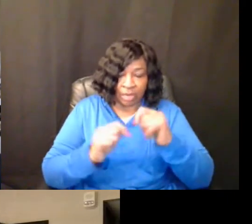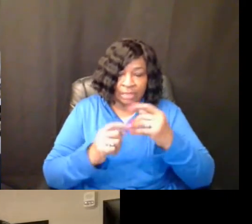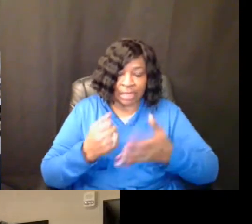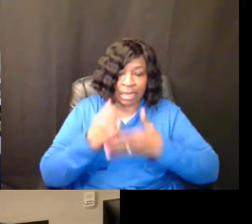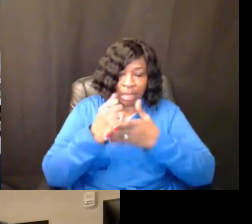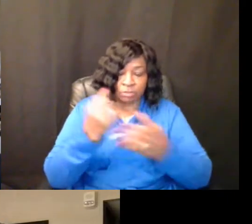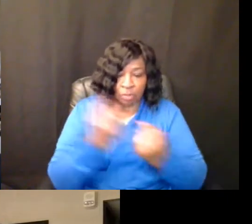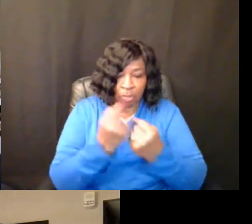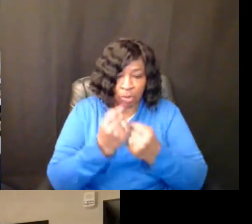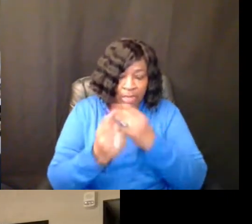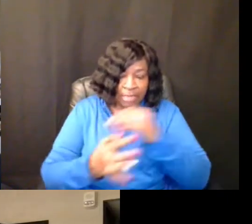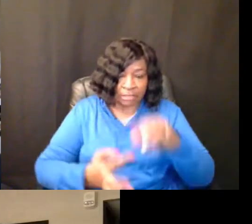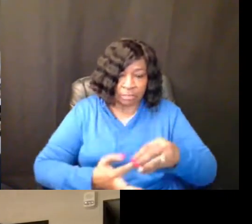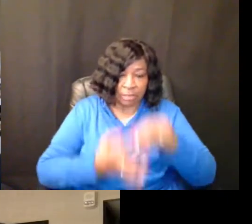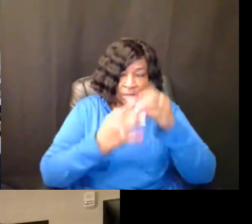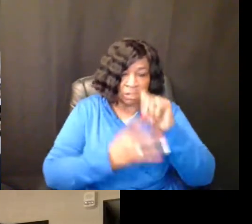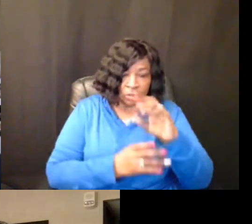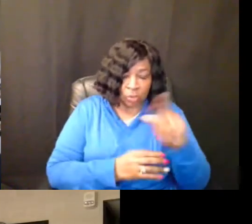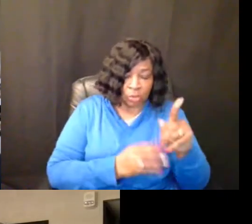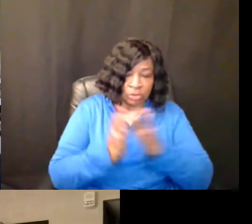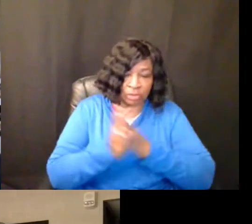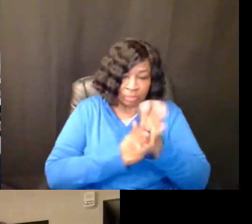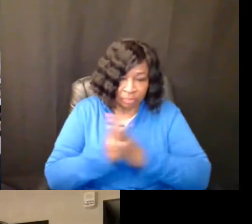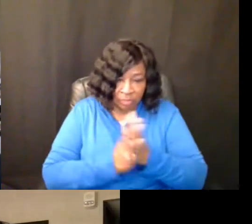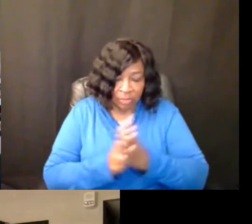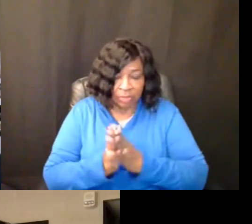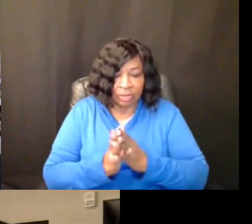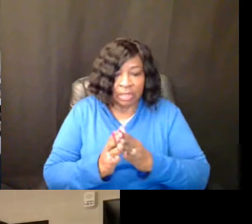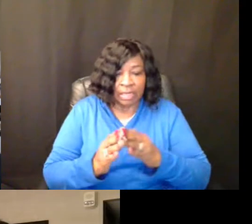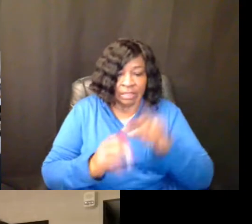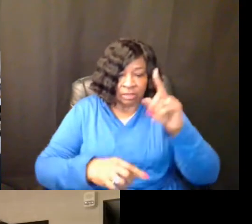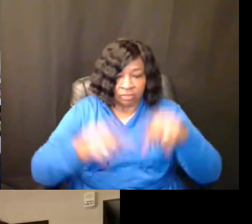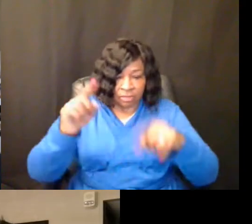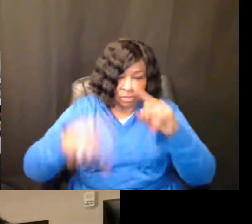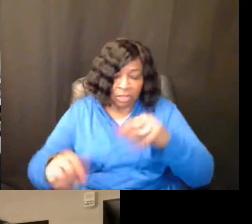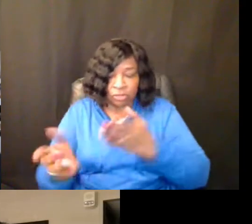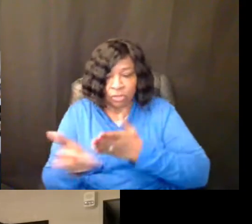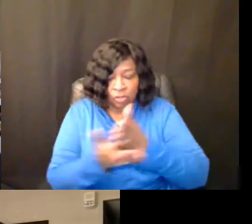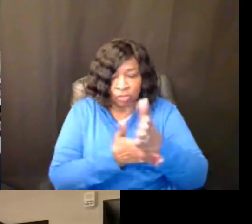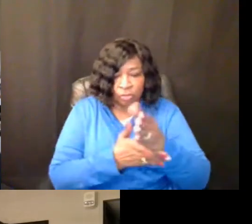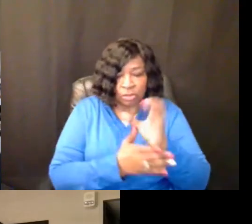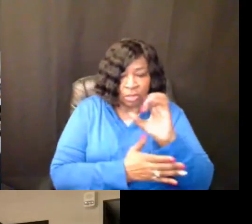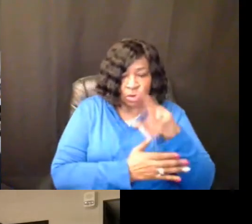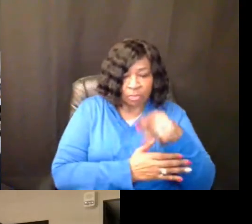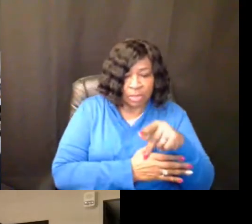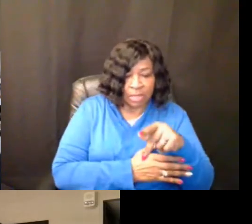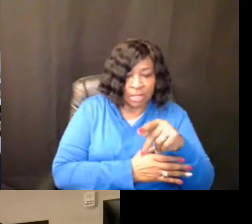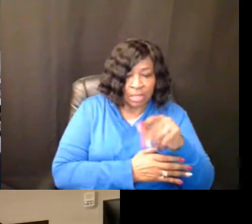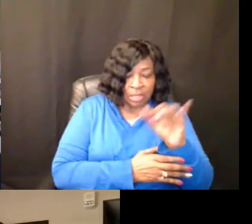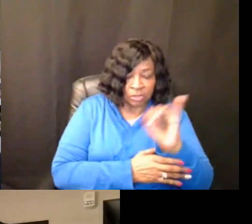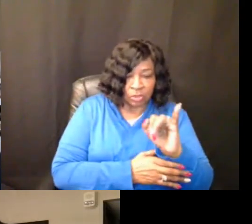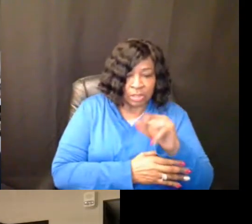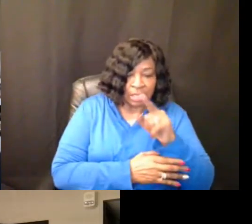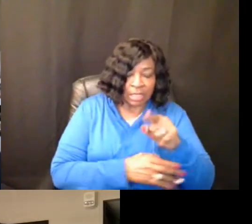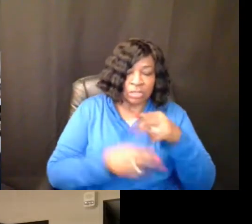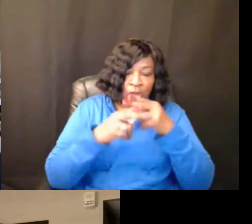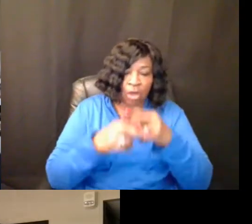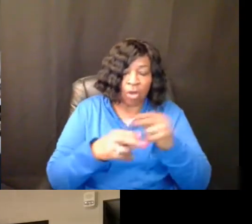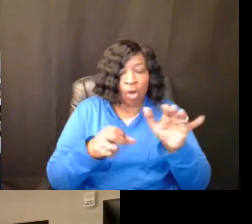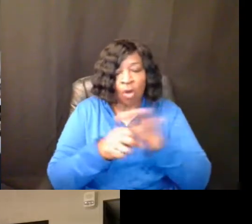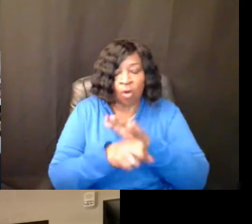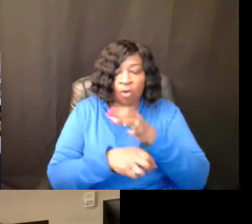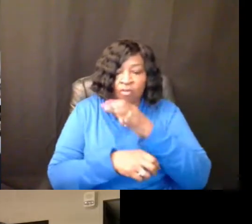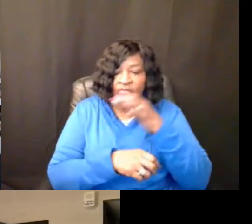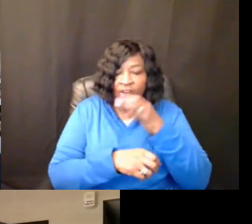unique tool to incentivize diversification through crop insurance. It's called whole farm revenue protection. And what it